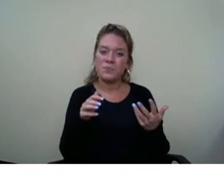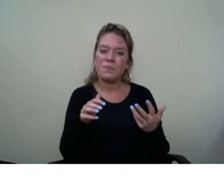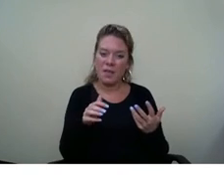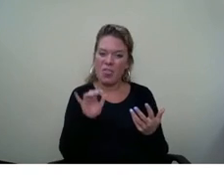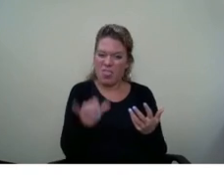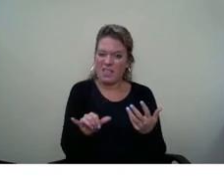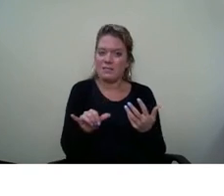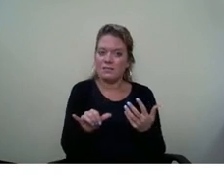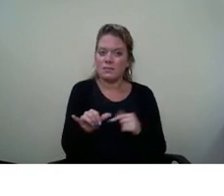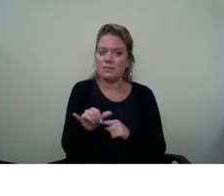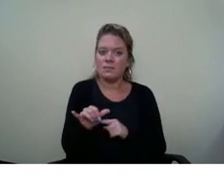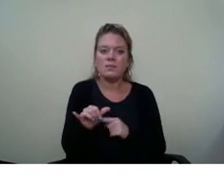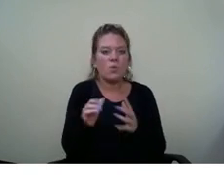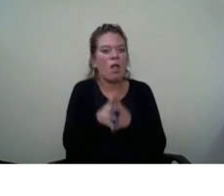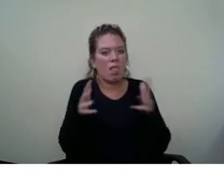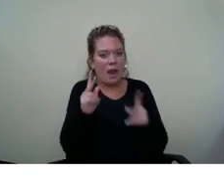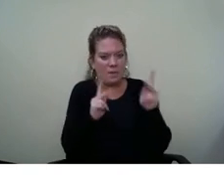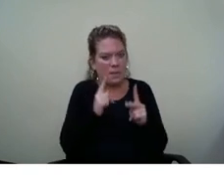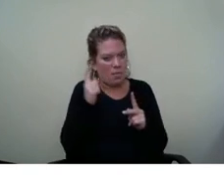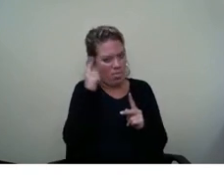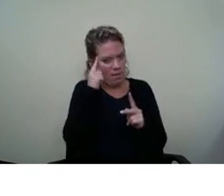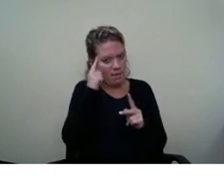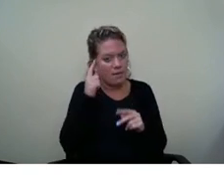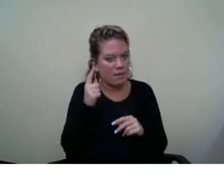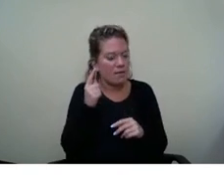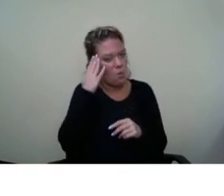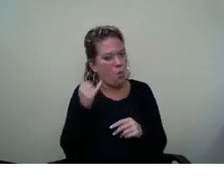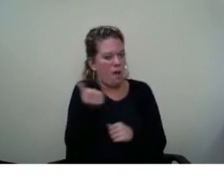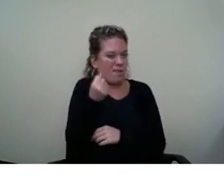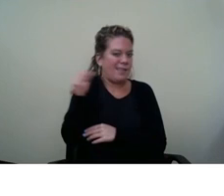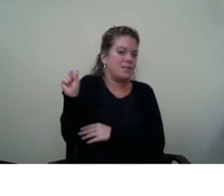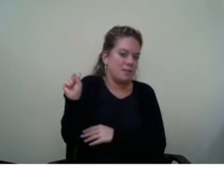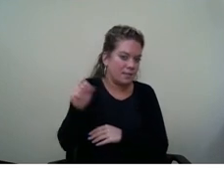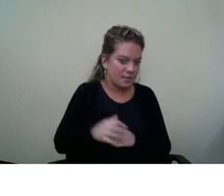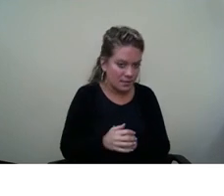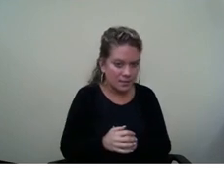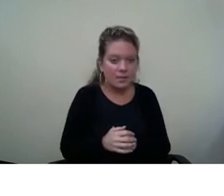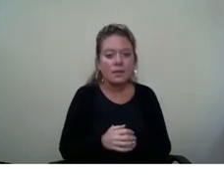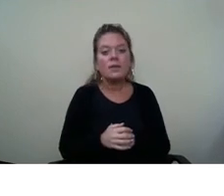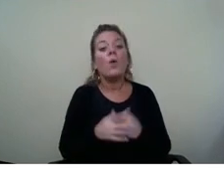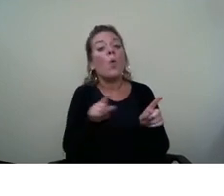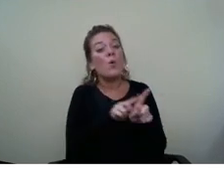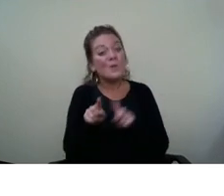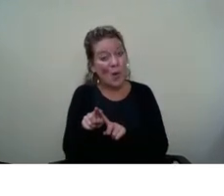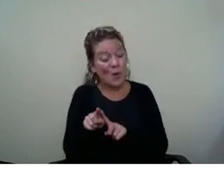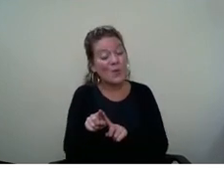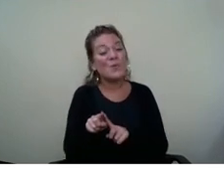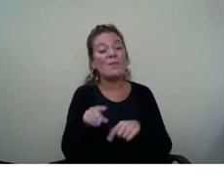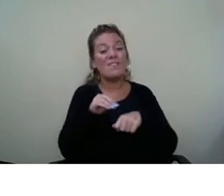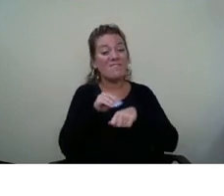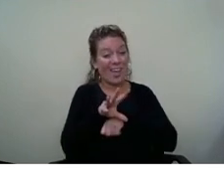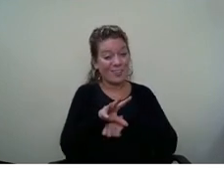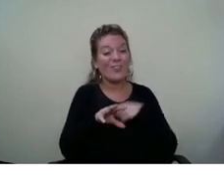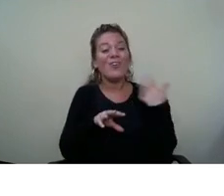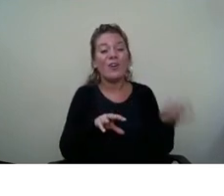vaccine hesitant people. And of course, another interesting idea is whether or not they were a male or female. And